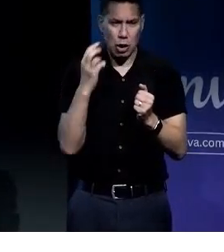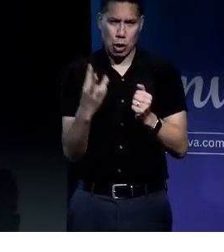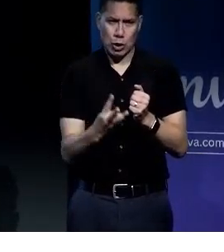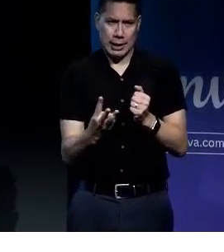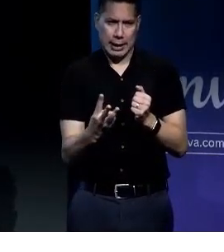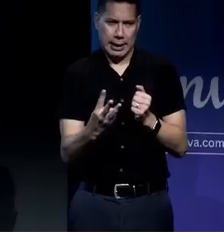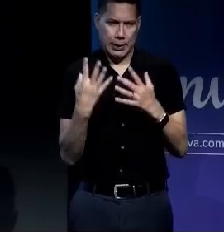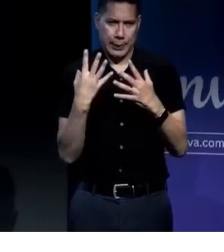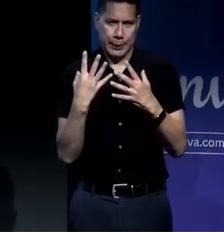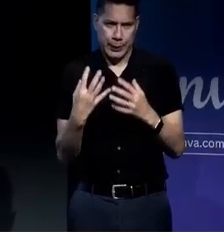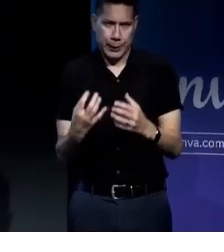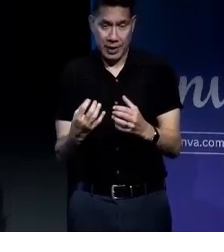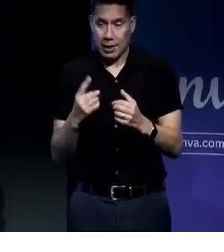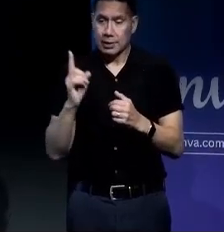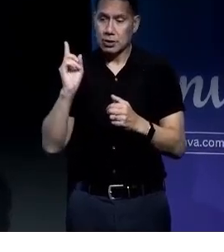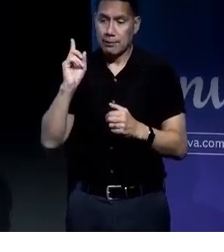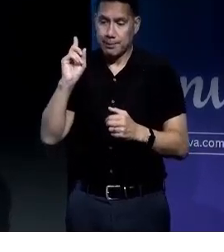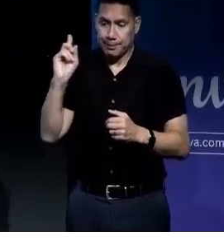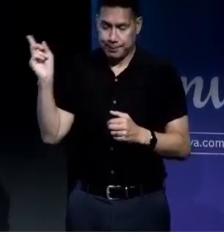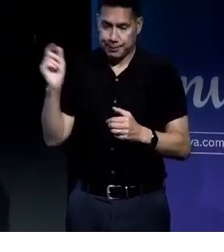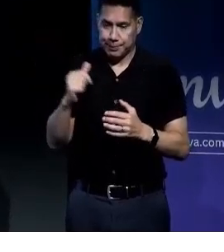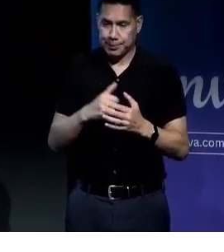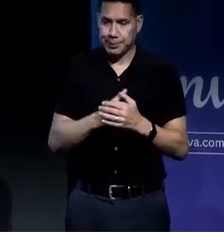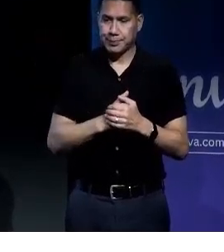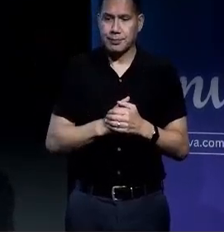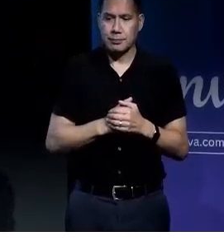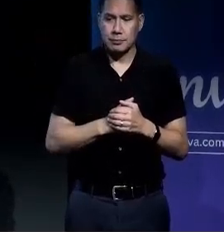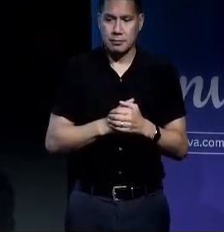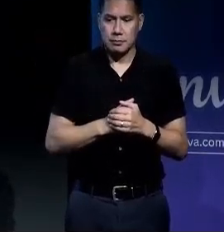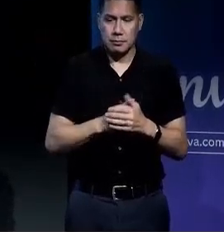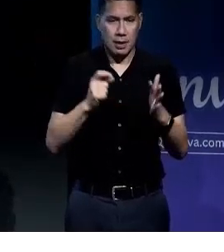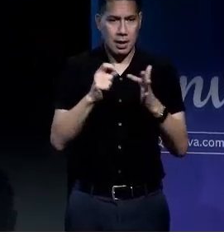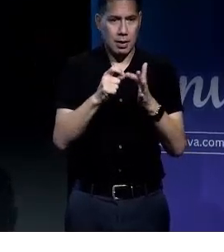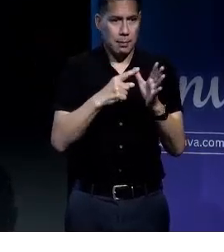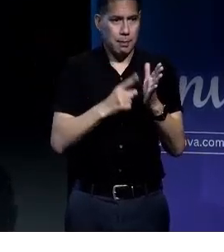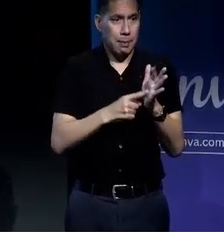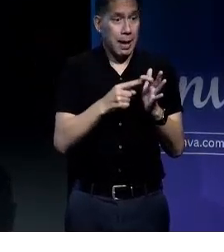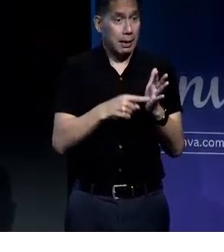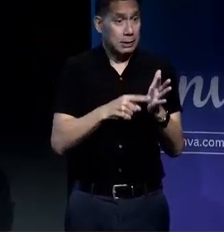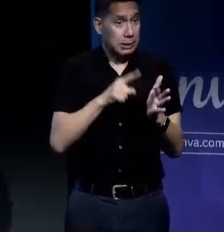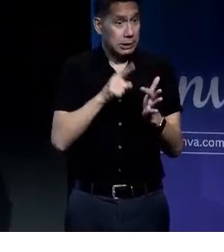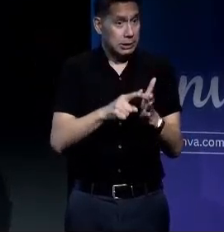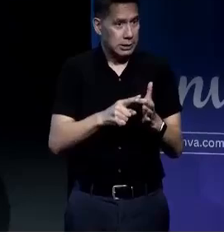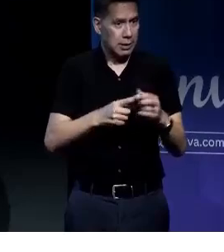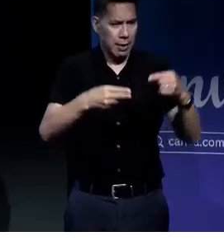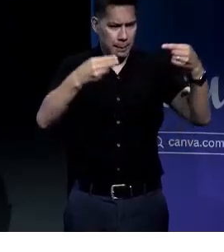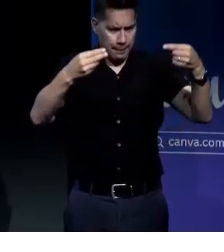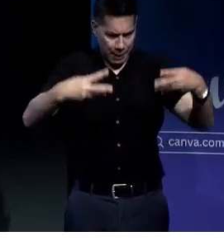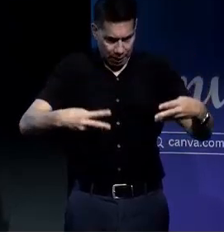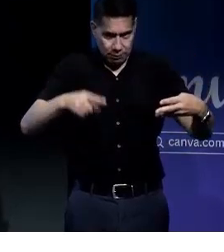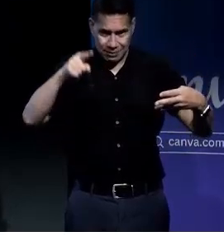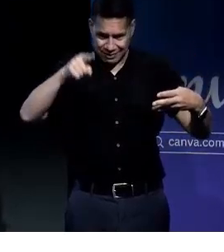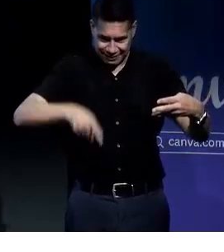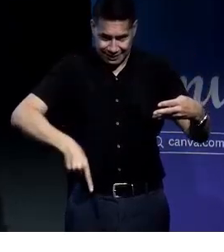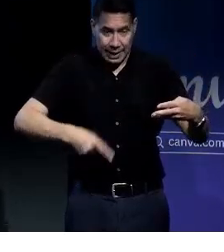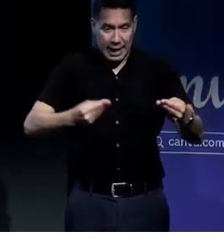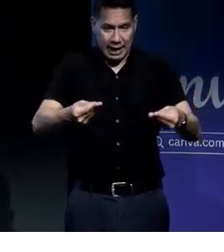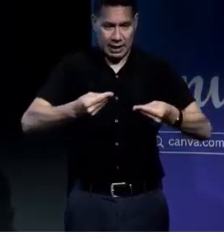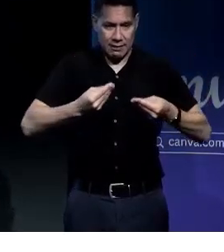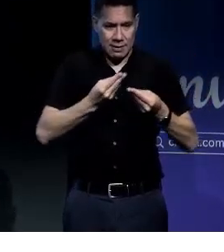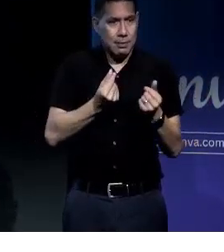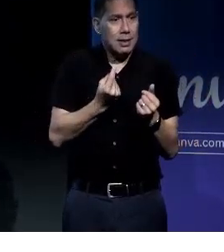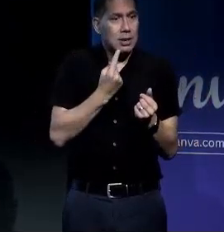13. So this palette will give you something that is much more easy to use and easy to